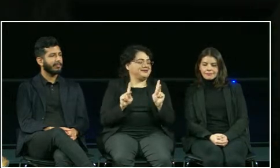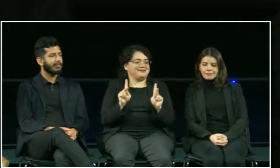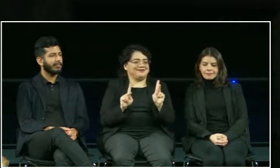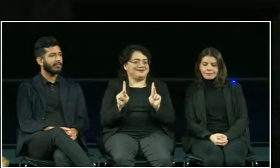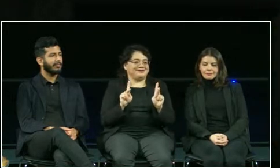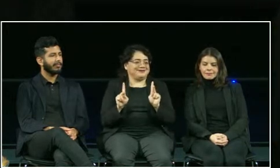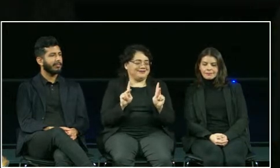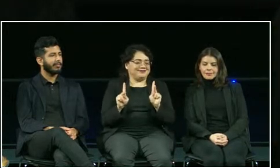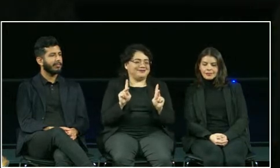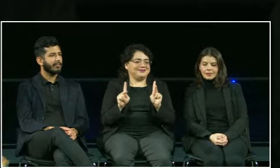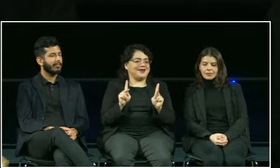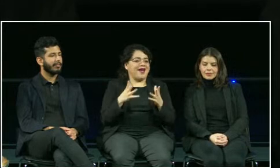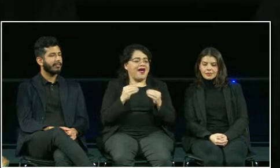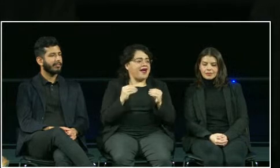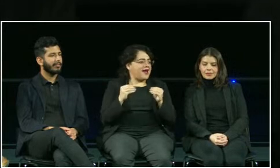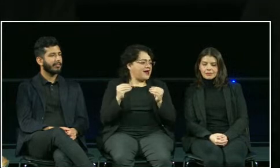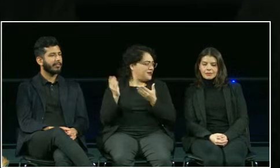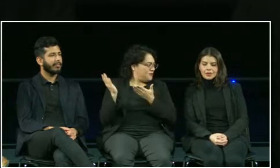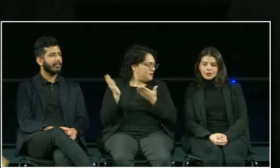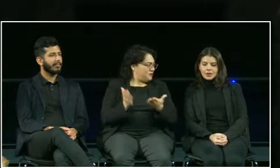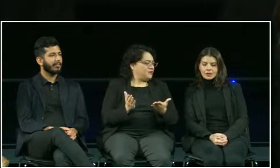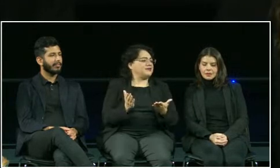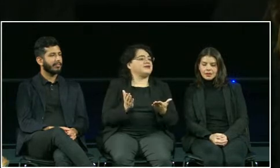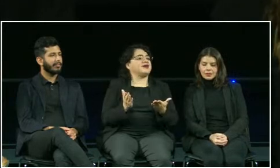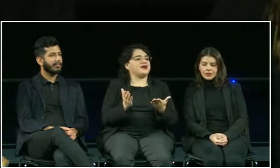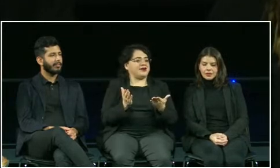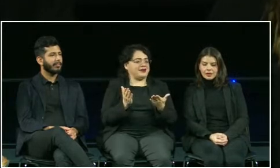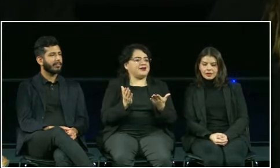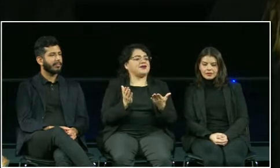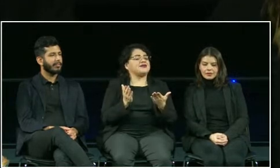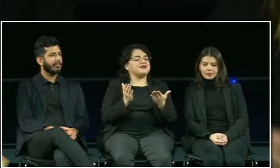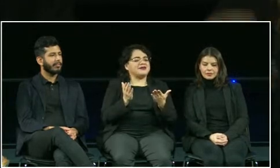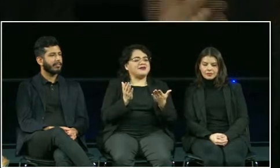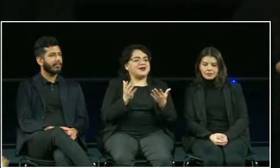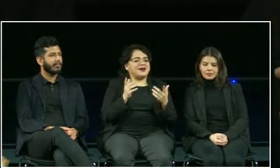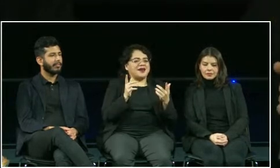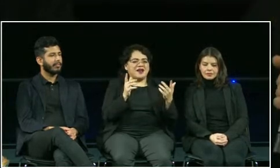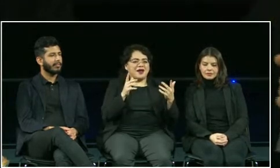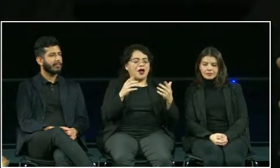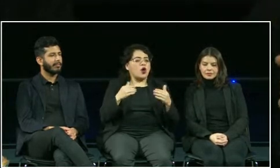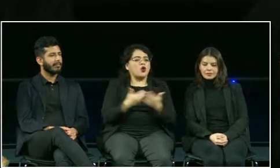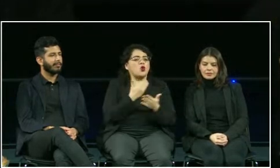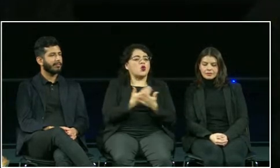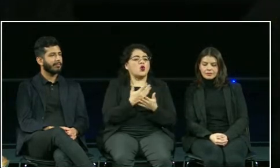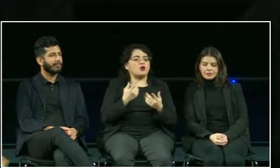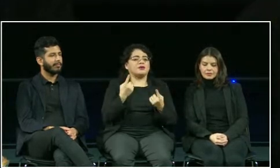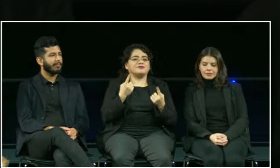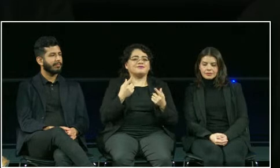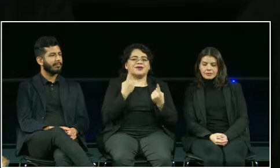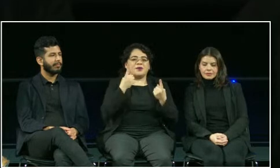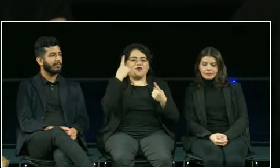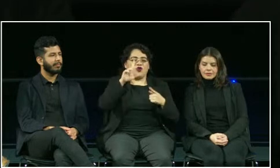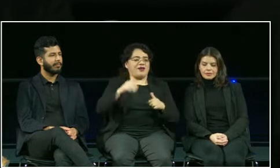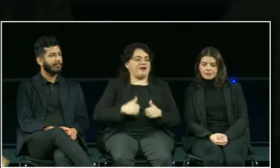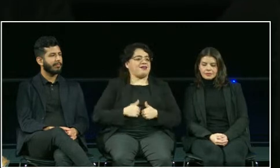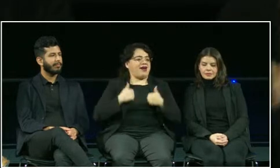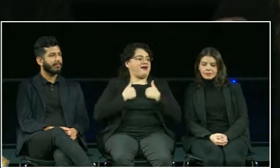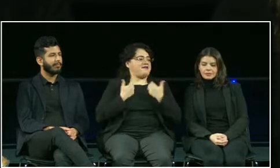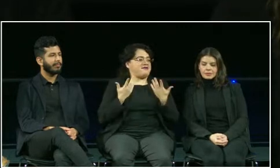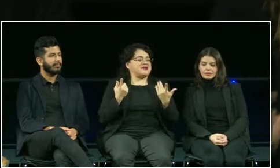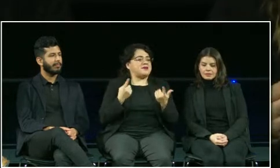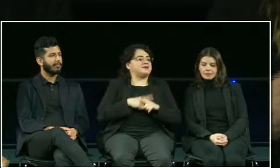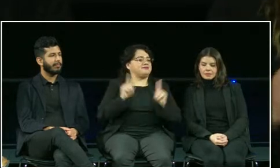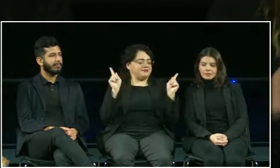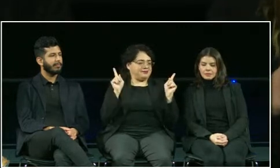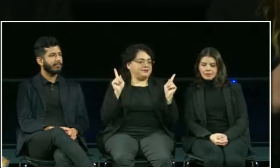in the life. So like to make important actors meet with,